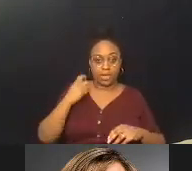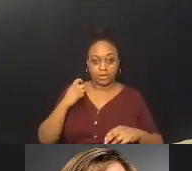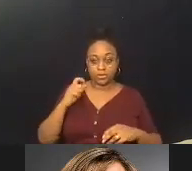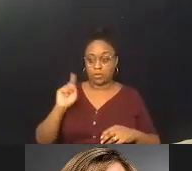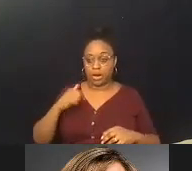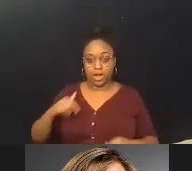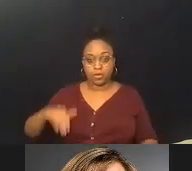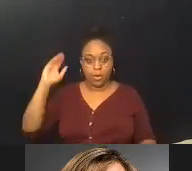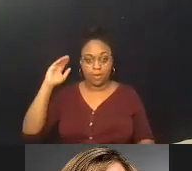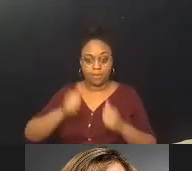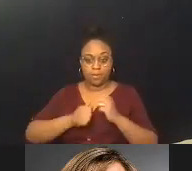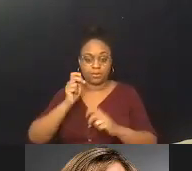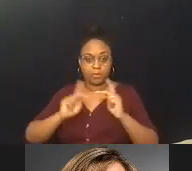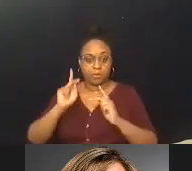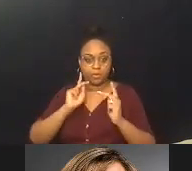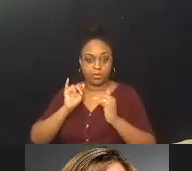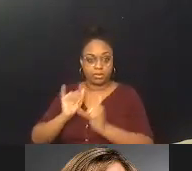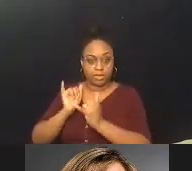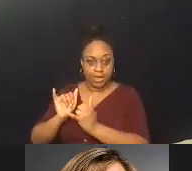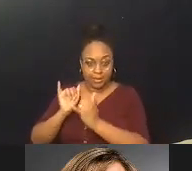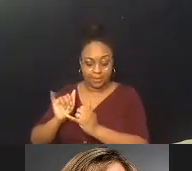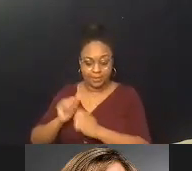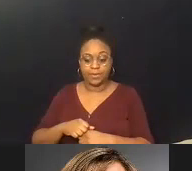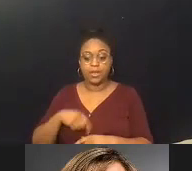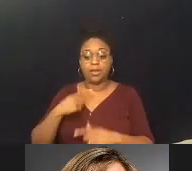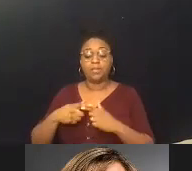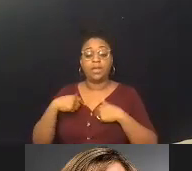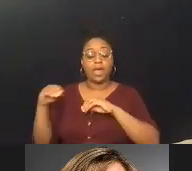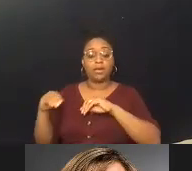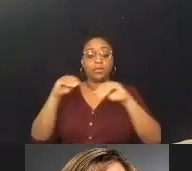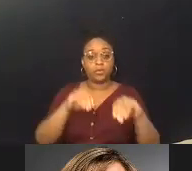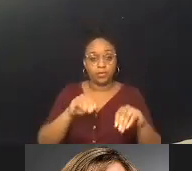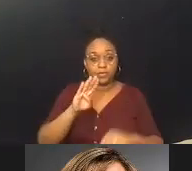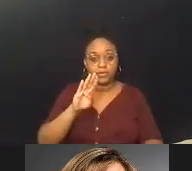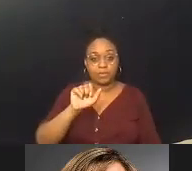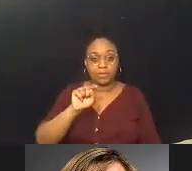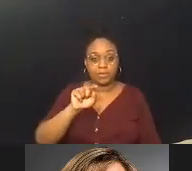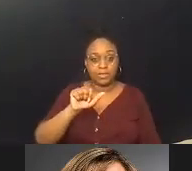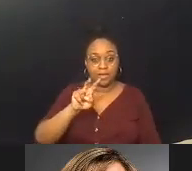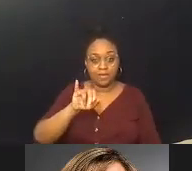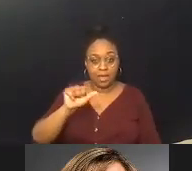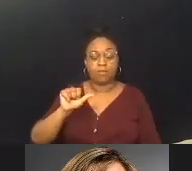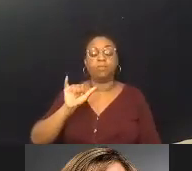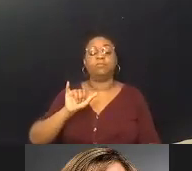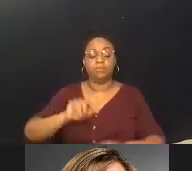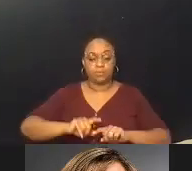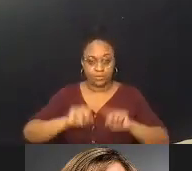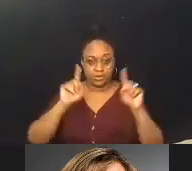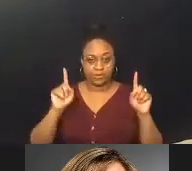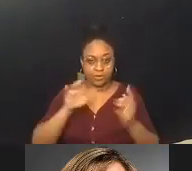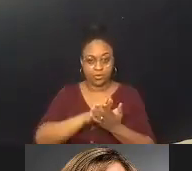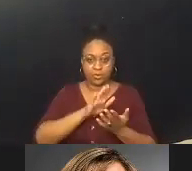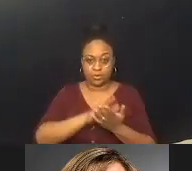in, or the school that I went to. But when I moved to Batavia, it was a predominantly white school, and I went to college at St. John Fisher. It's